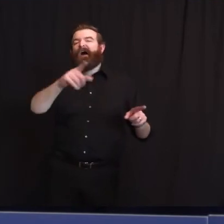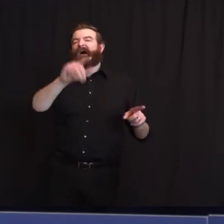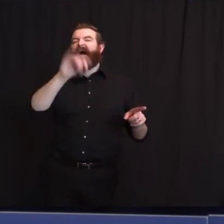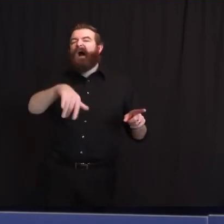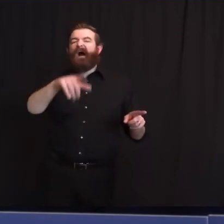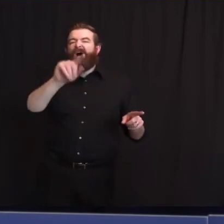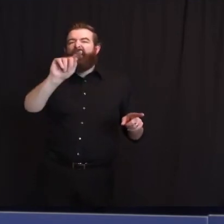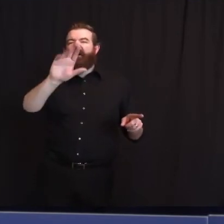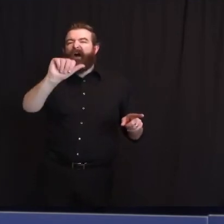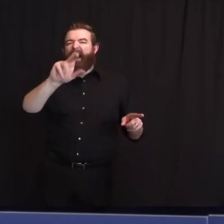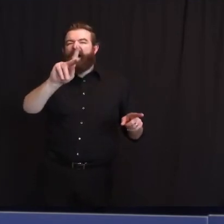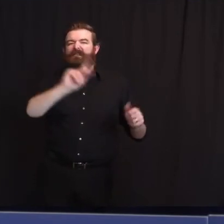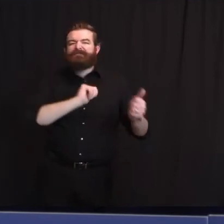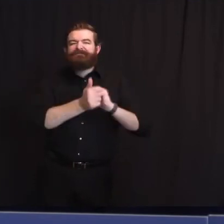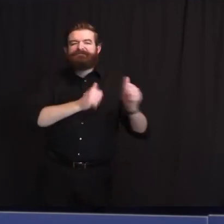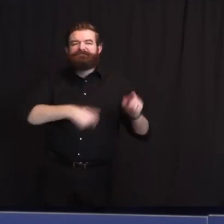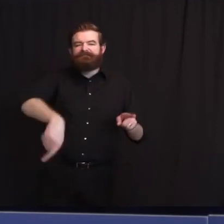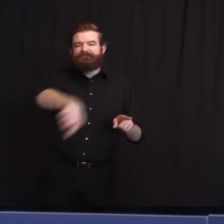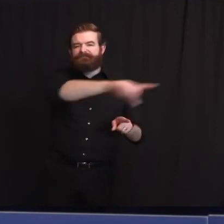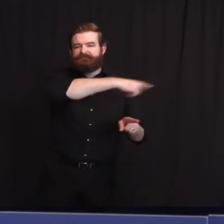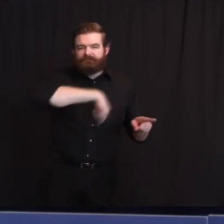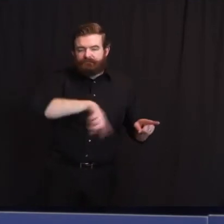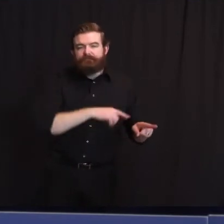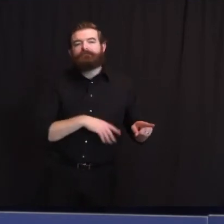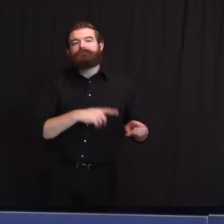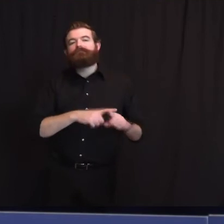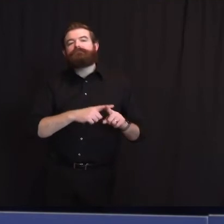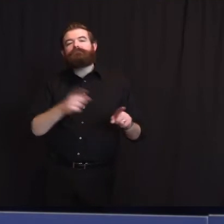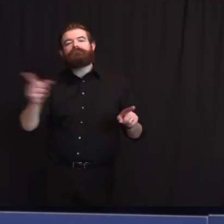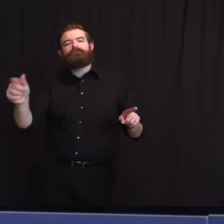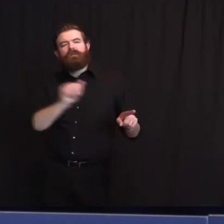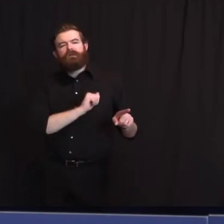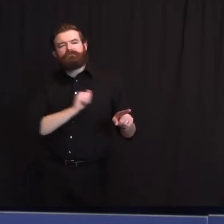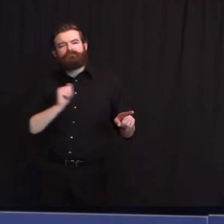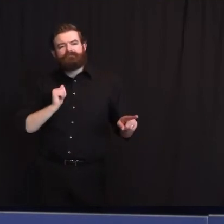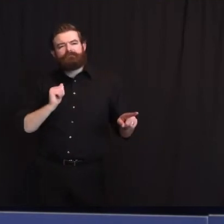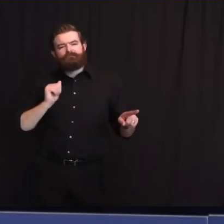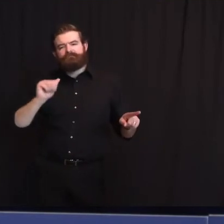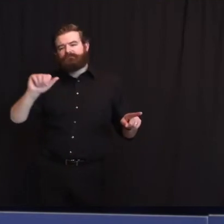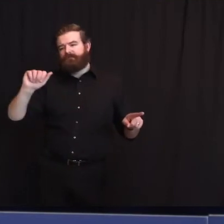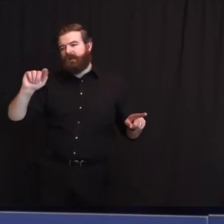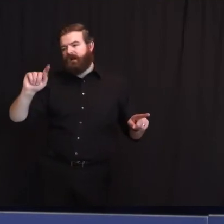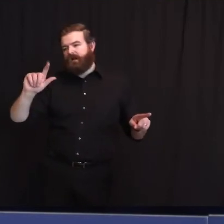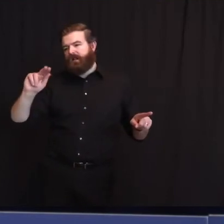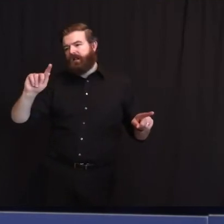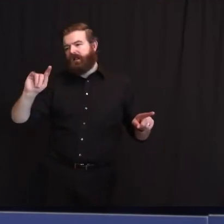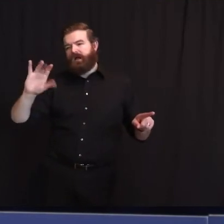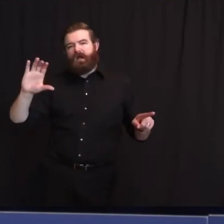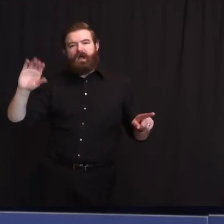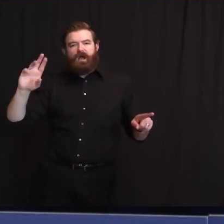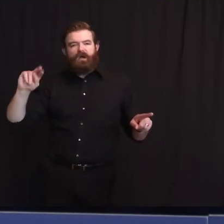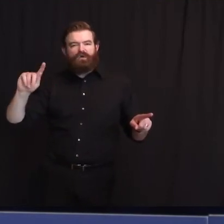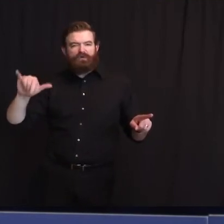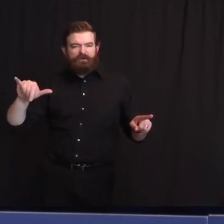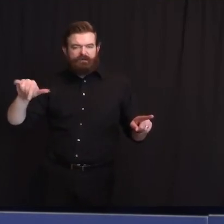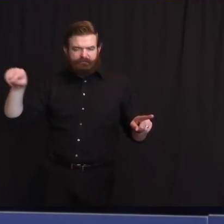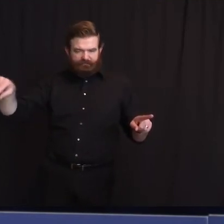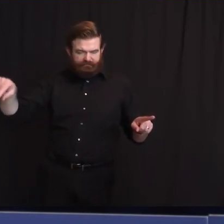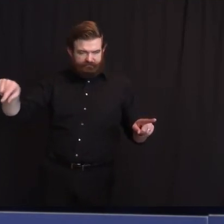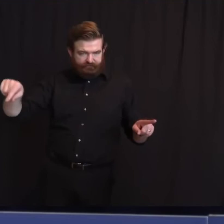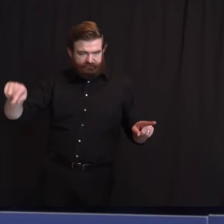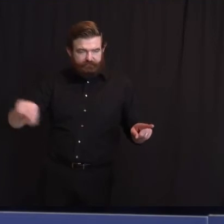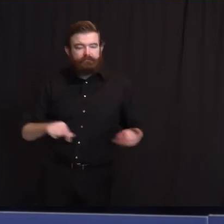partnering with the Atlantic County officials to open the site at the Atlantic City Convention Center. When vaccination